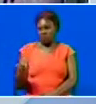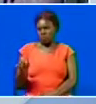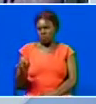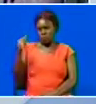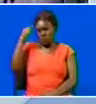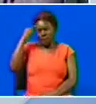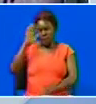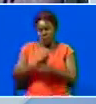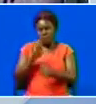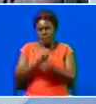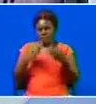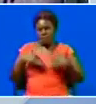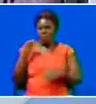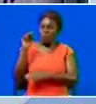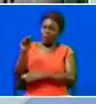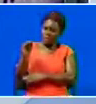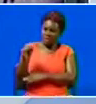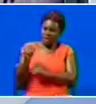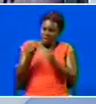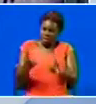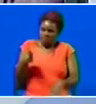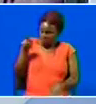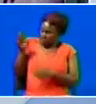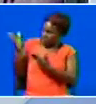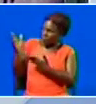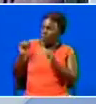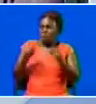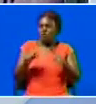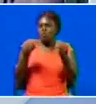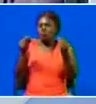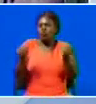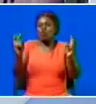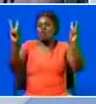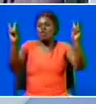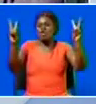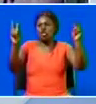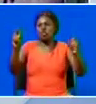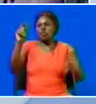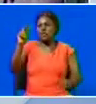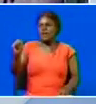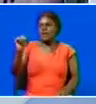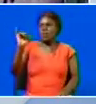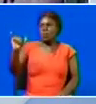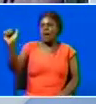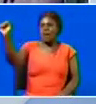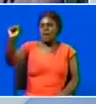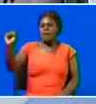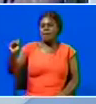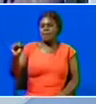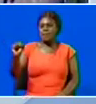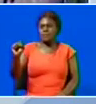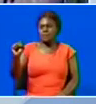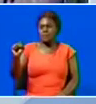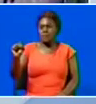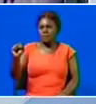the minds of millions of Kenyans out there looking at several issues that have been raised with respect